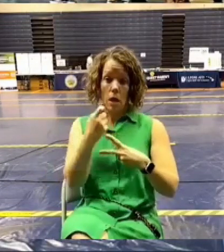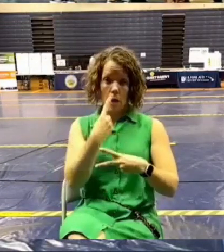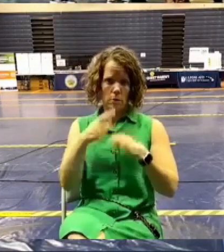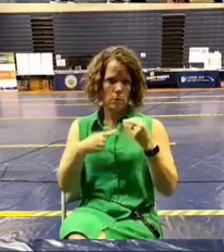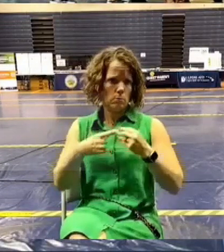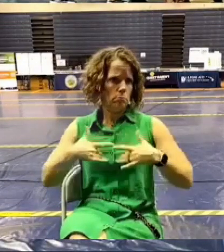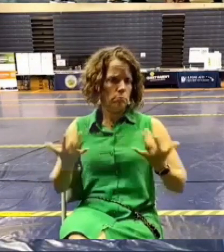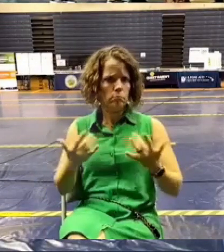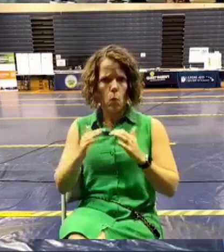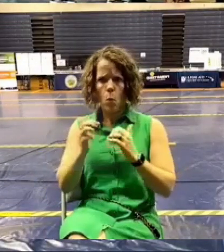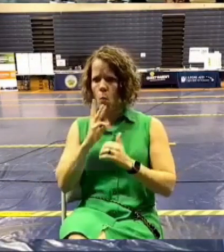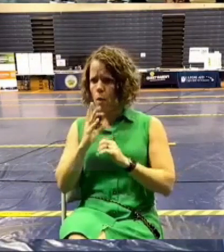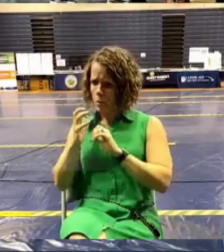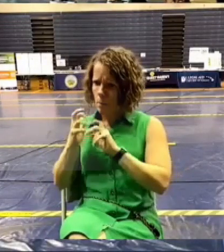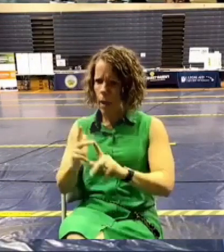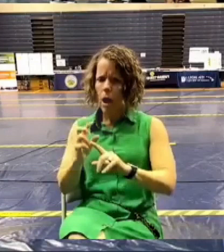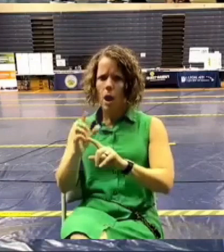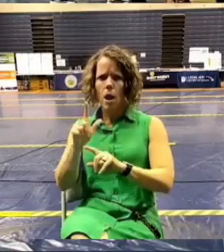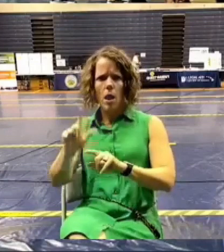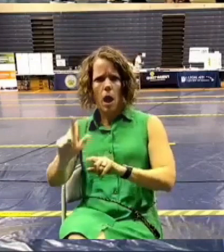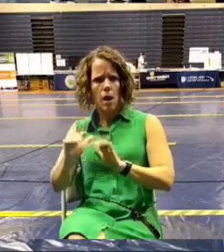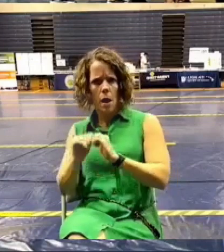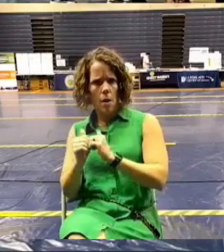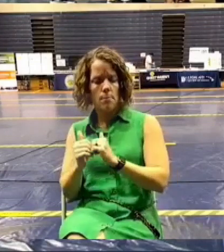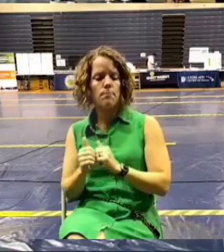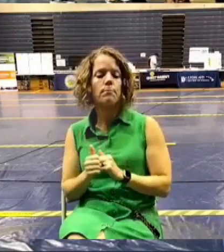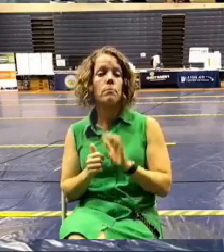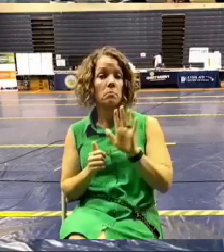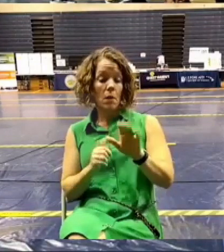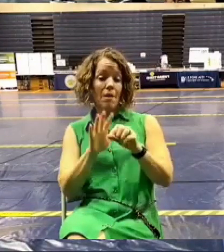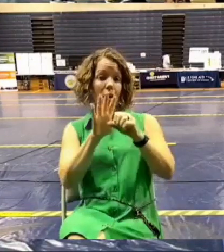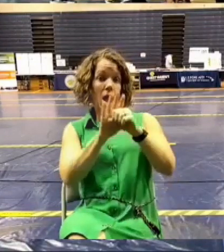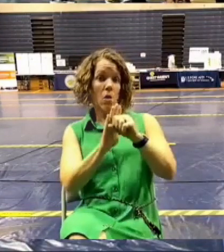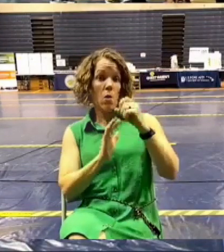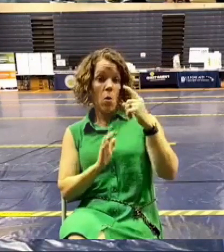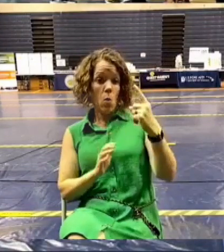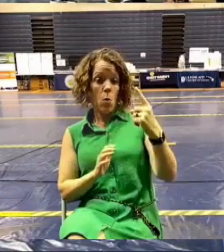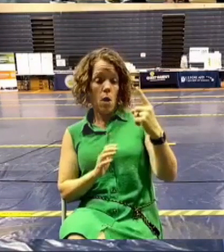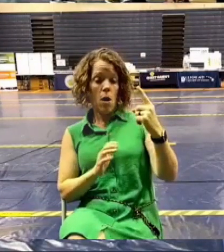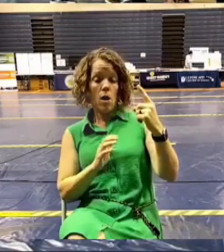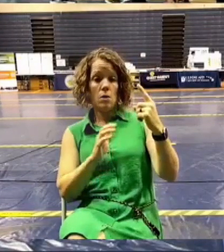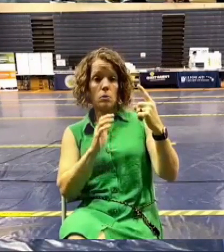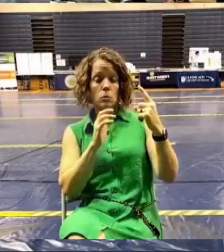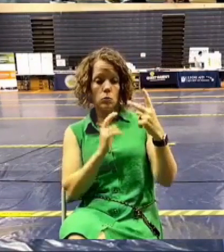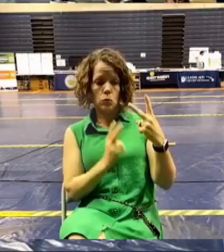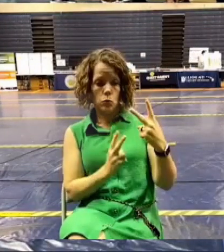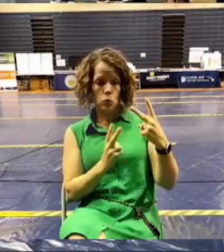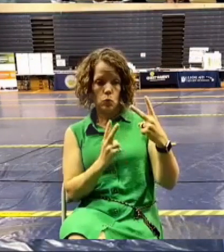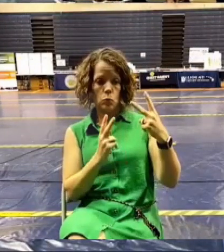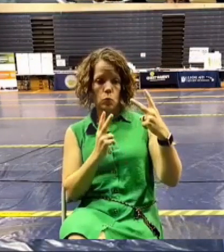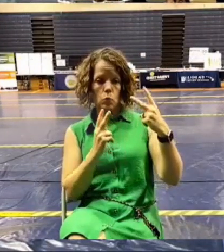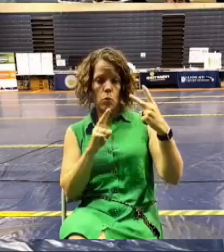So initially we amended area 1, 2, 3A, 3B,